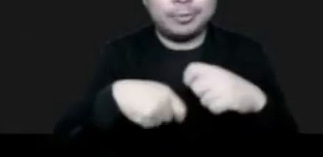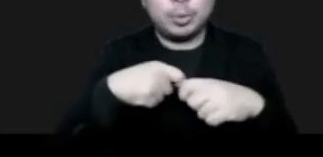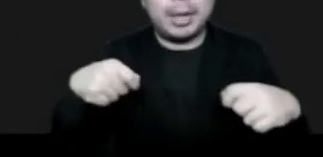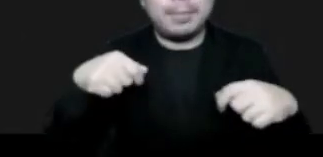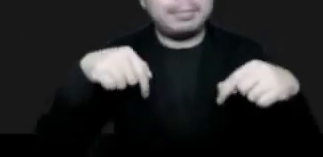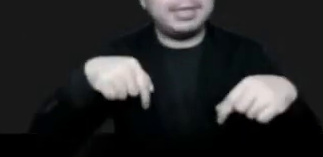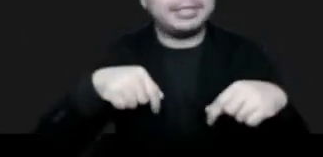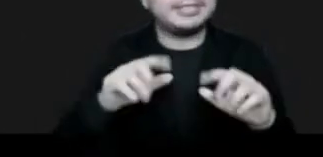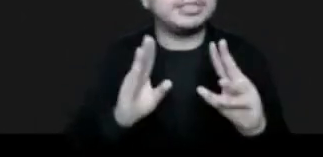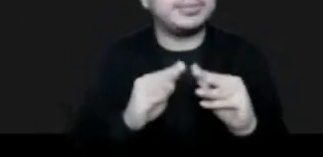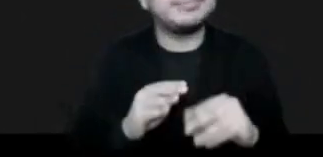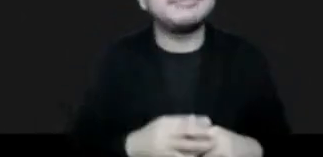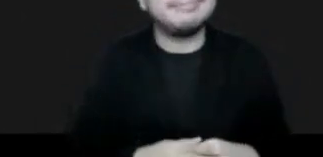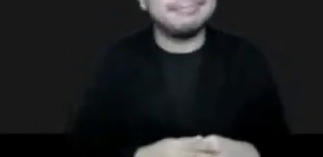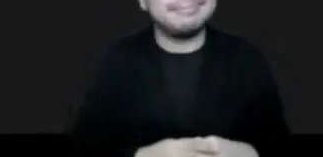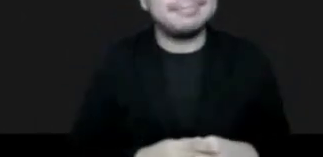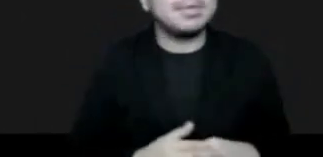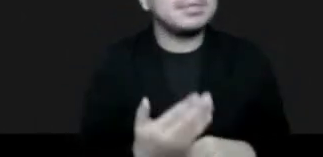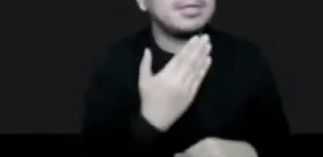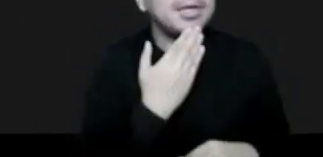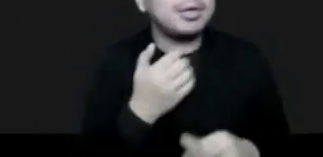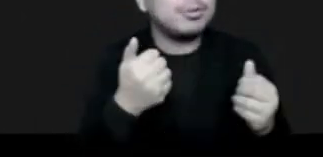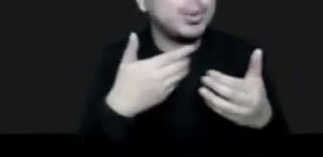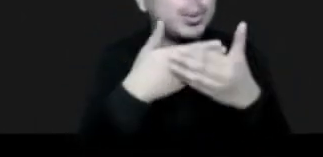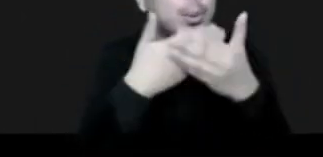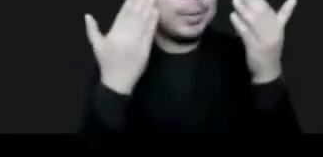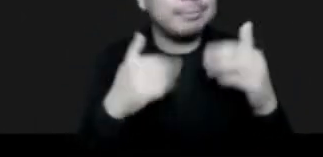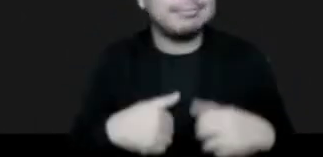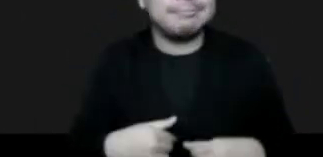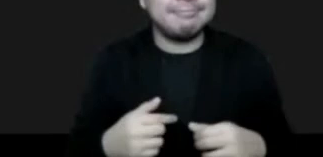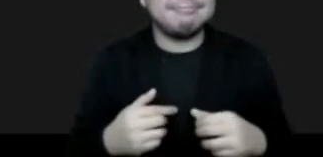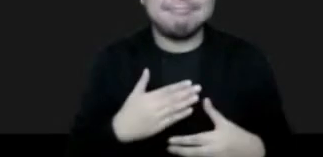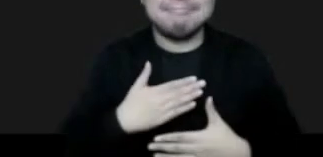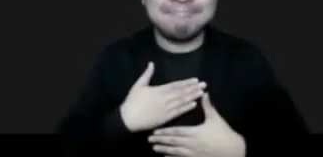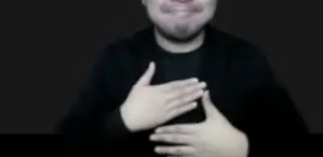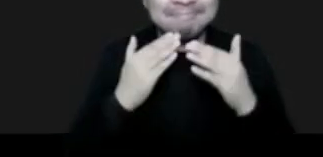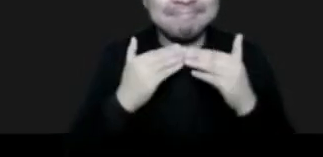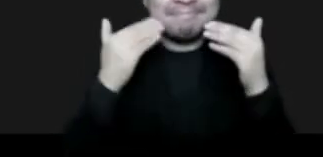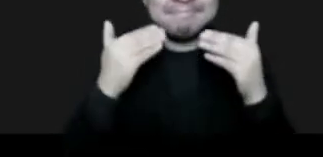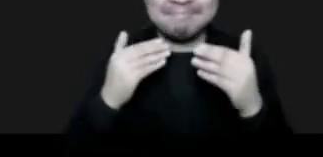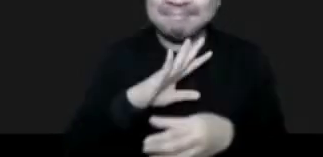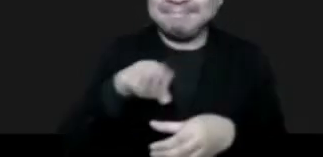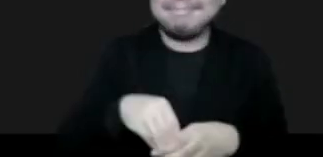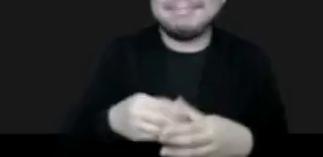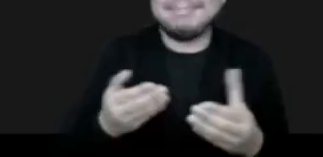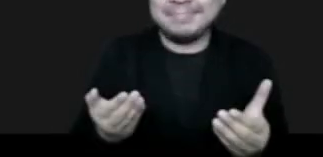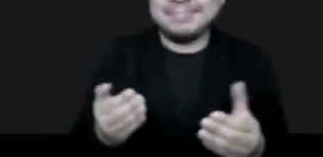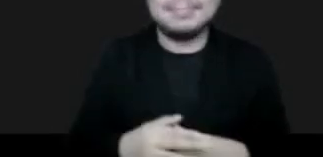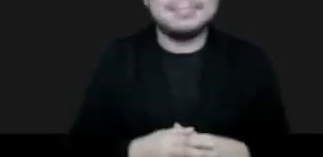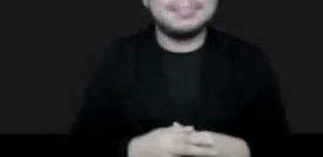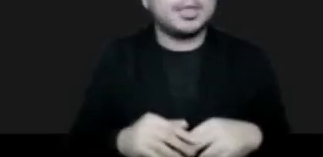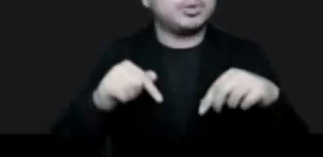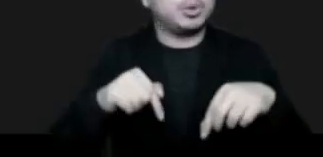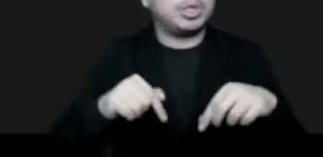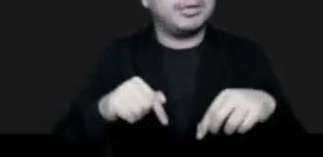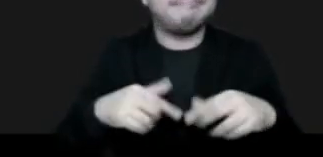everyone. And it's a pleasure having you in this session. As we speak, unfortunately, the trend